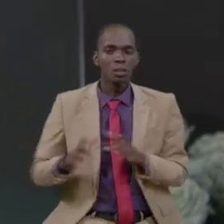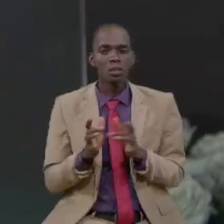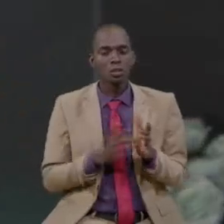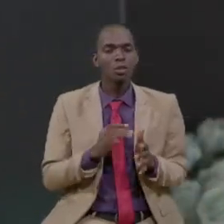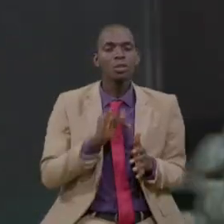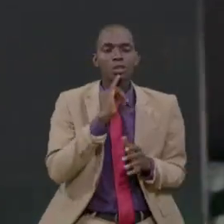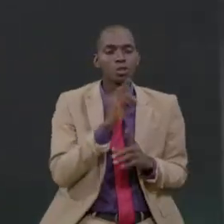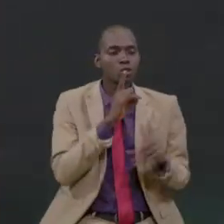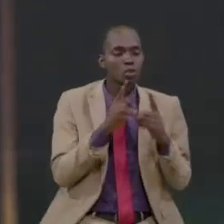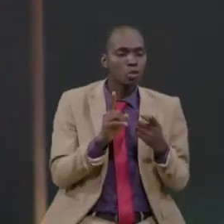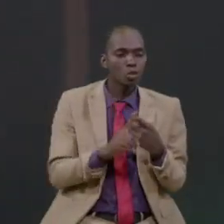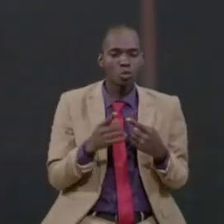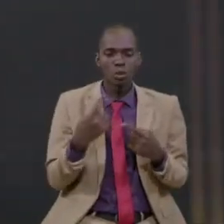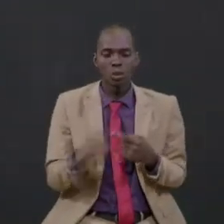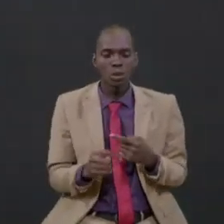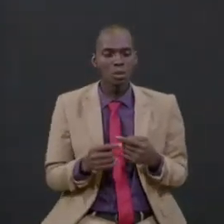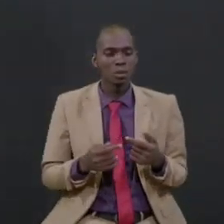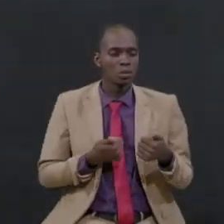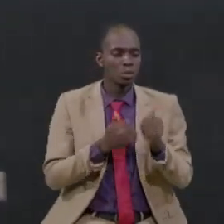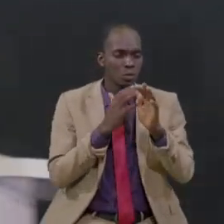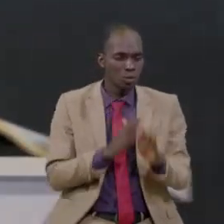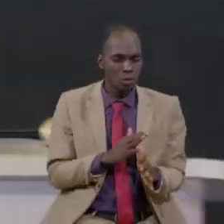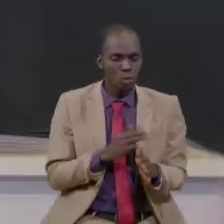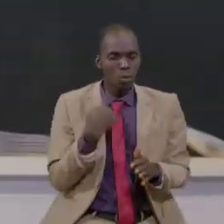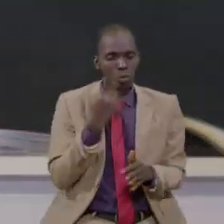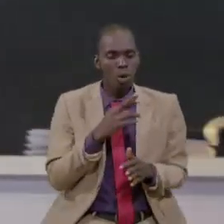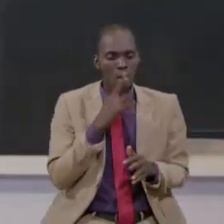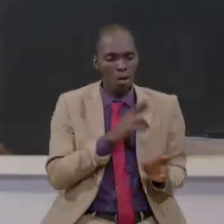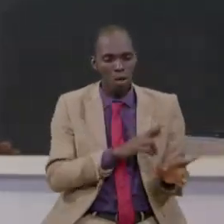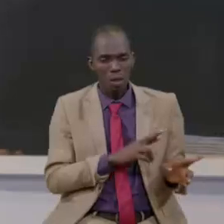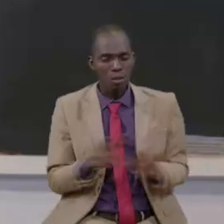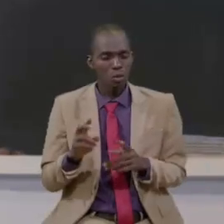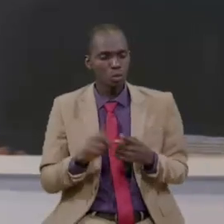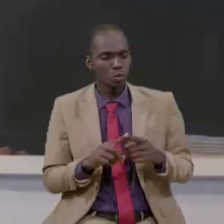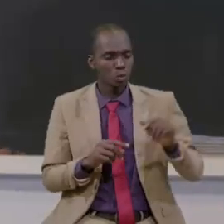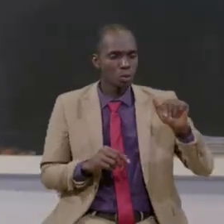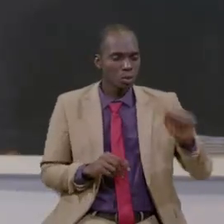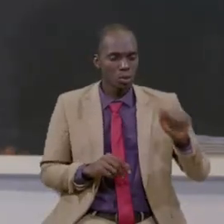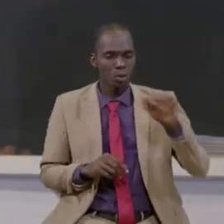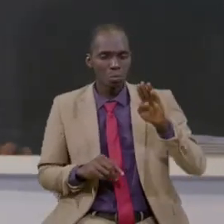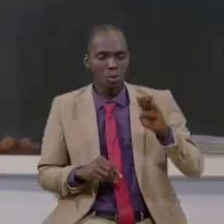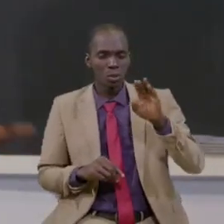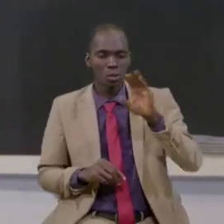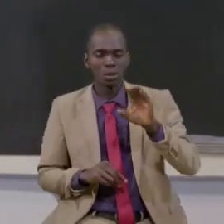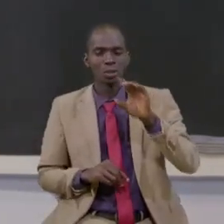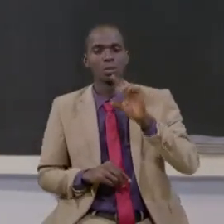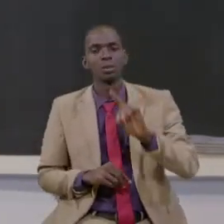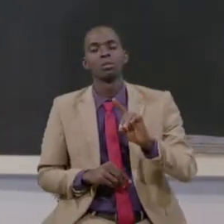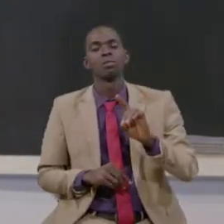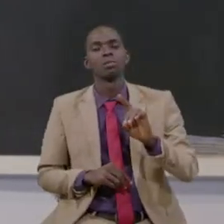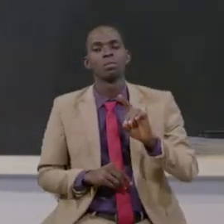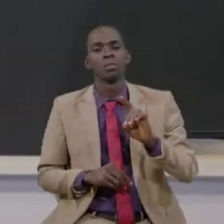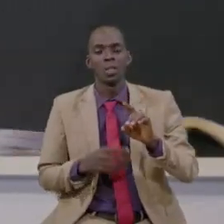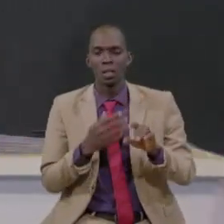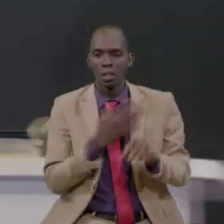you believe, you come, you do, you follow. Now you can come to G, now you can go. Go ye. And as you go,